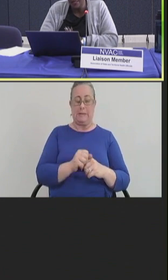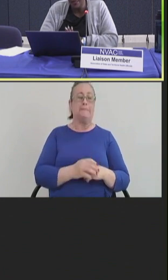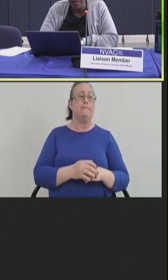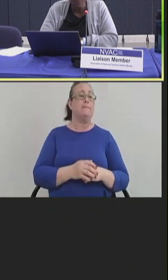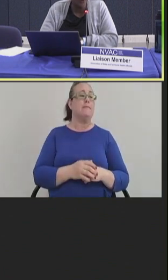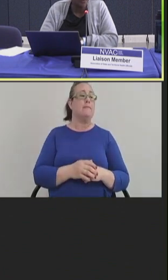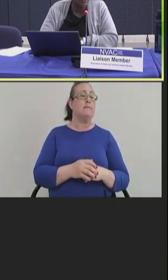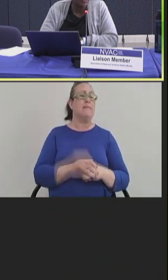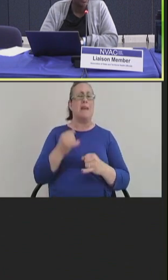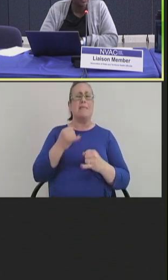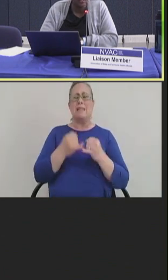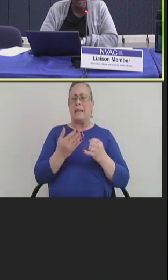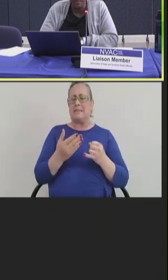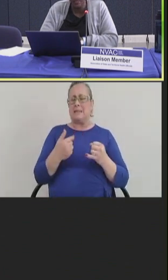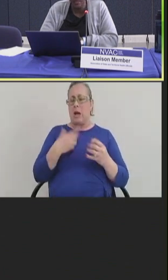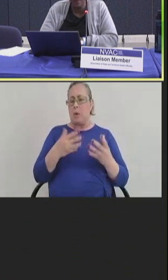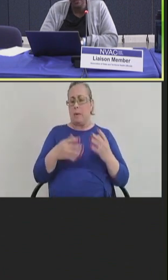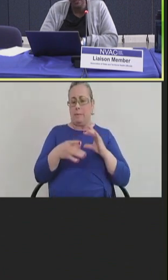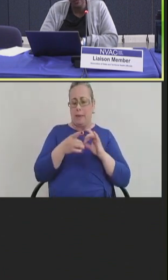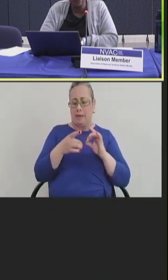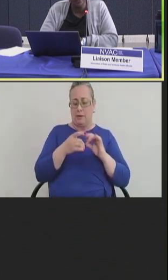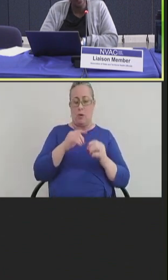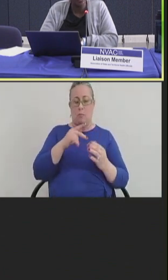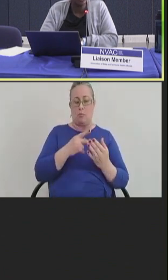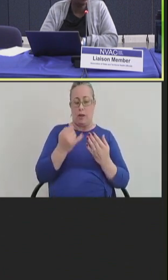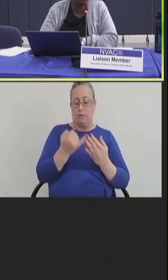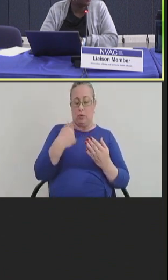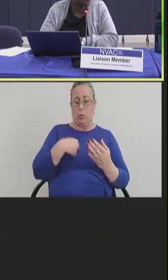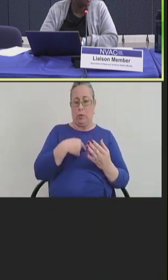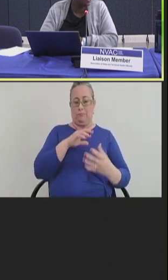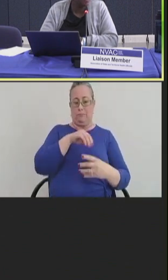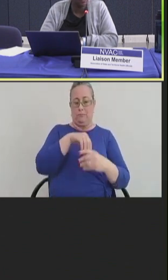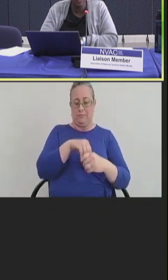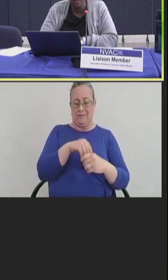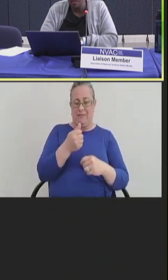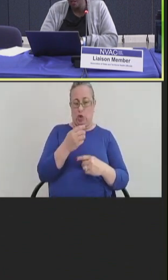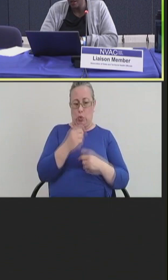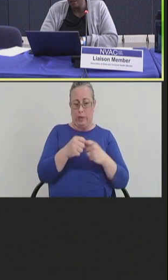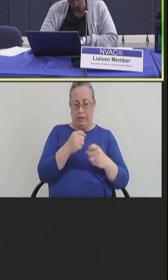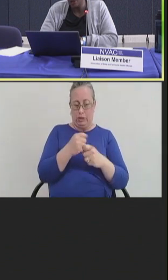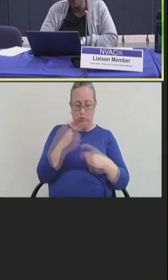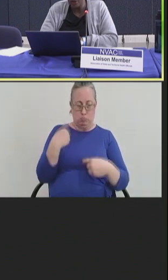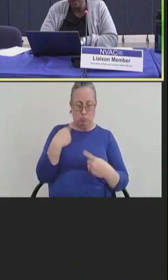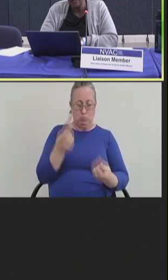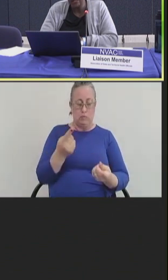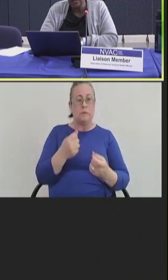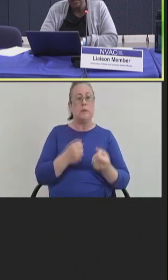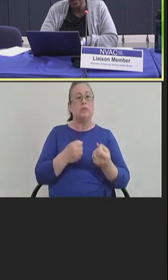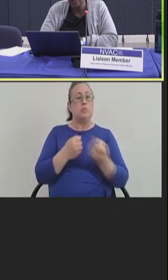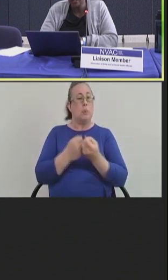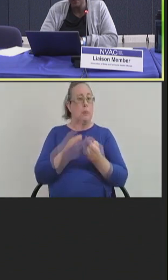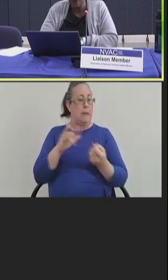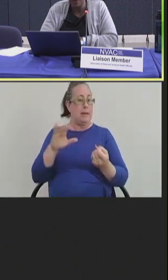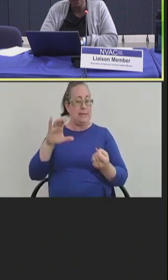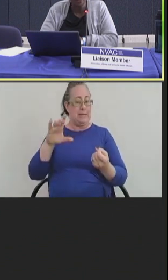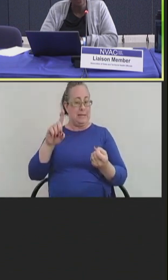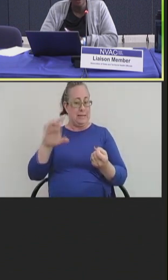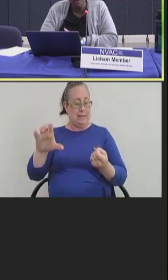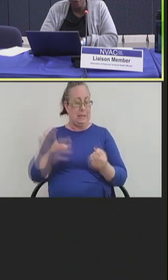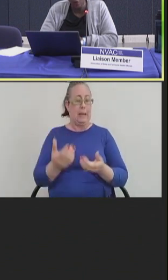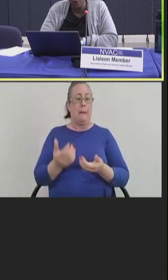The last thing I wanted to mention is a project that we've been engaged in for a few years, supported by CDC. It's a